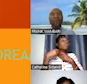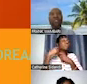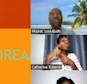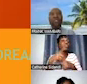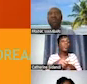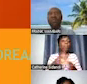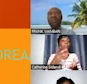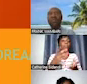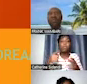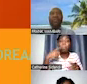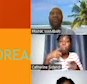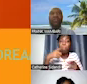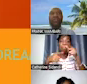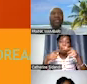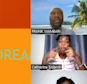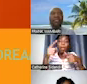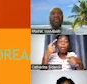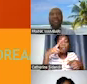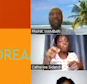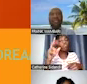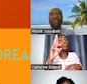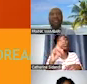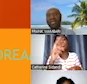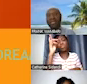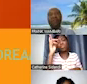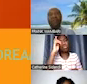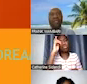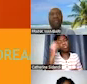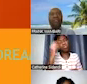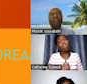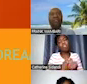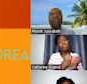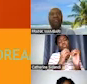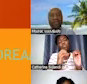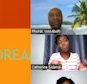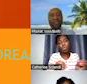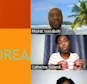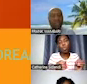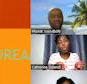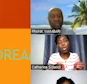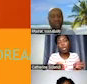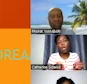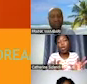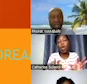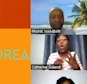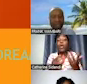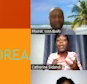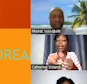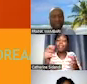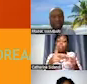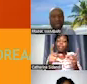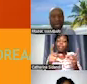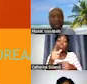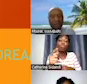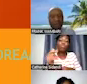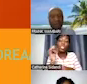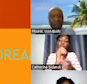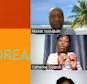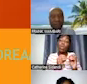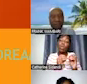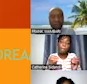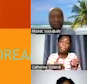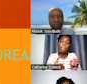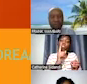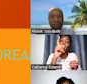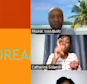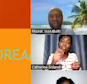for no apparent reason and you find yourself in prison or somewhere else you did not plan to be. Have some close friends that